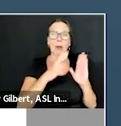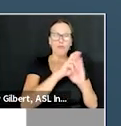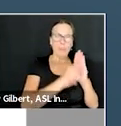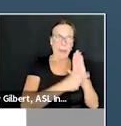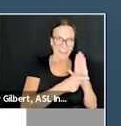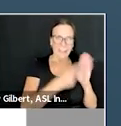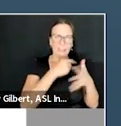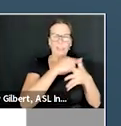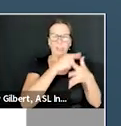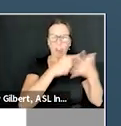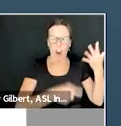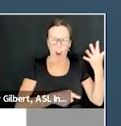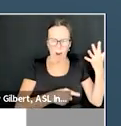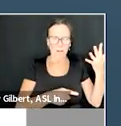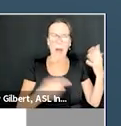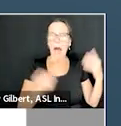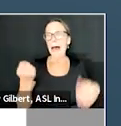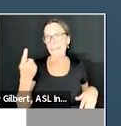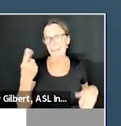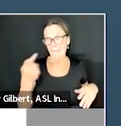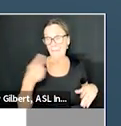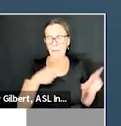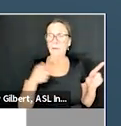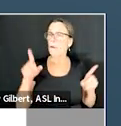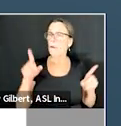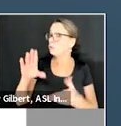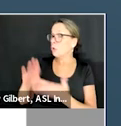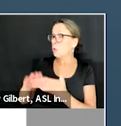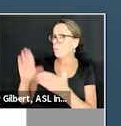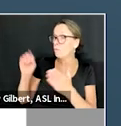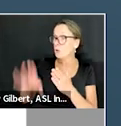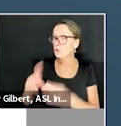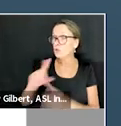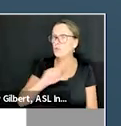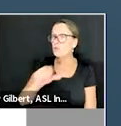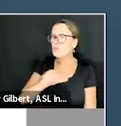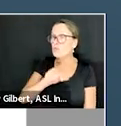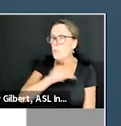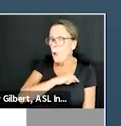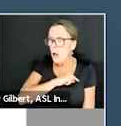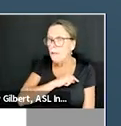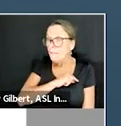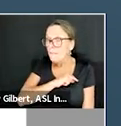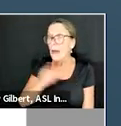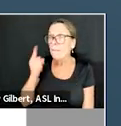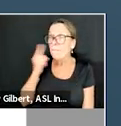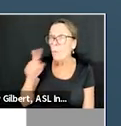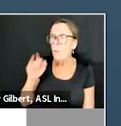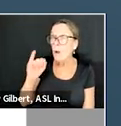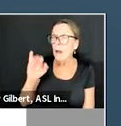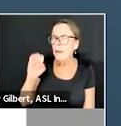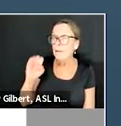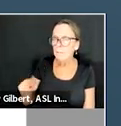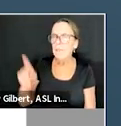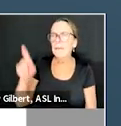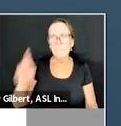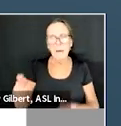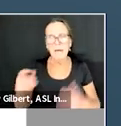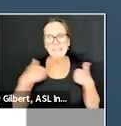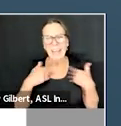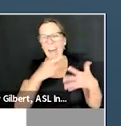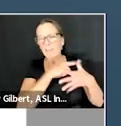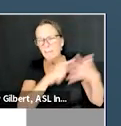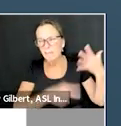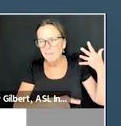the following 11. So in order for a student to qualify for an IEP, they must have one of